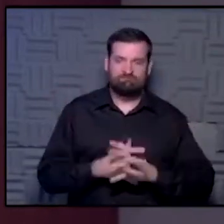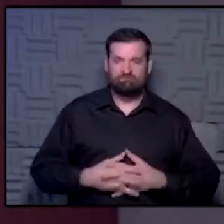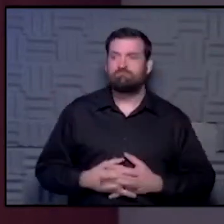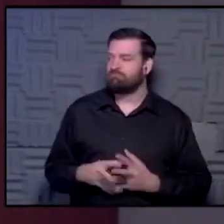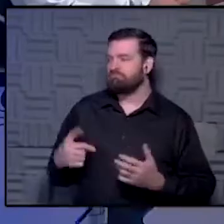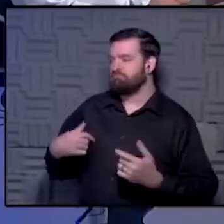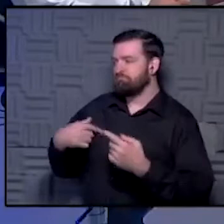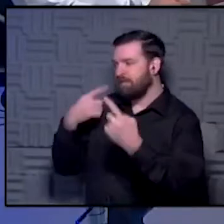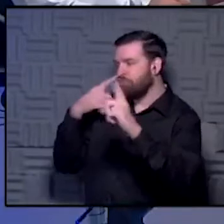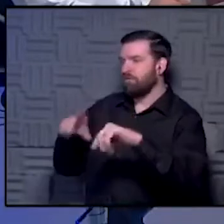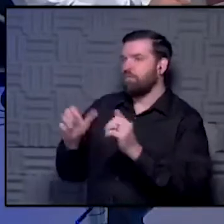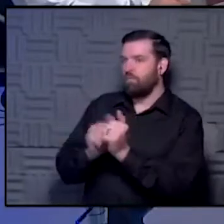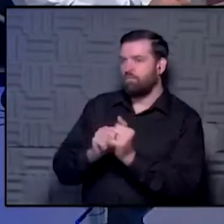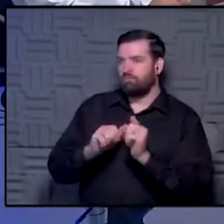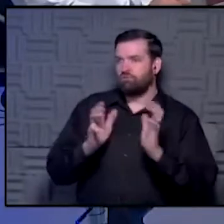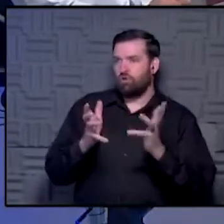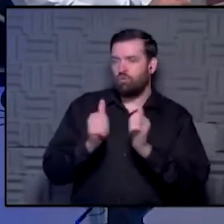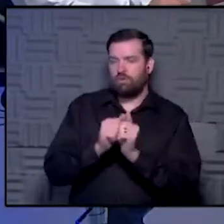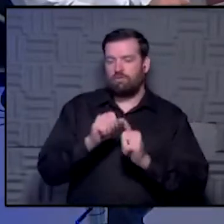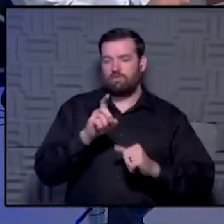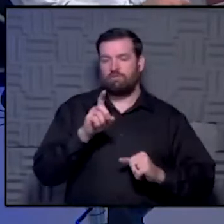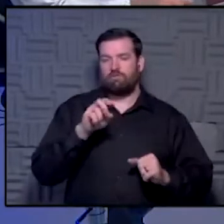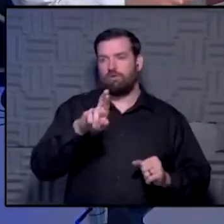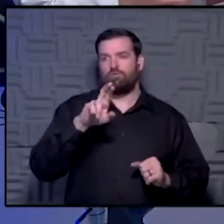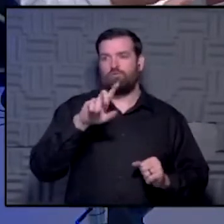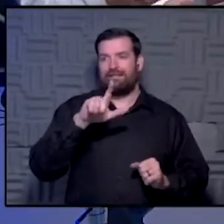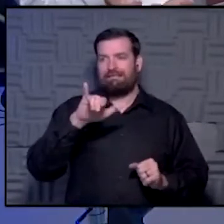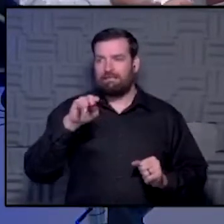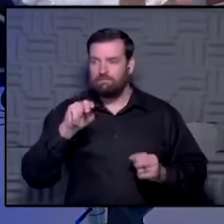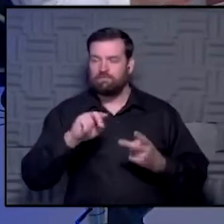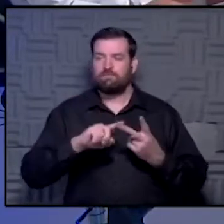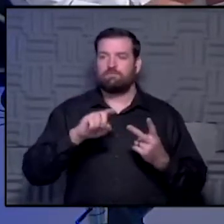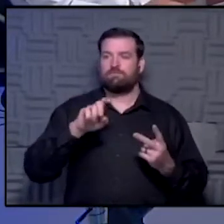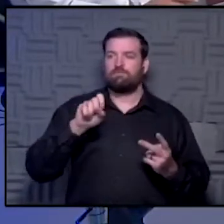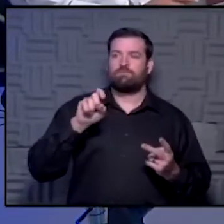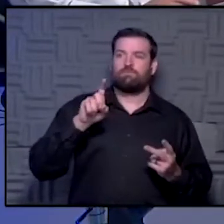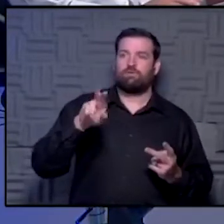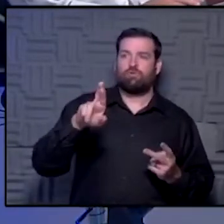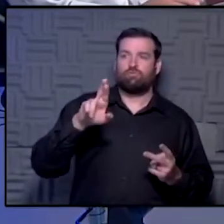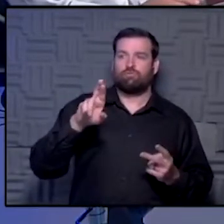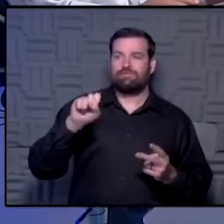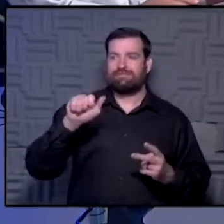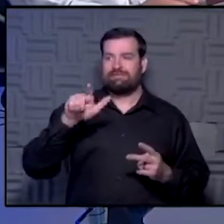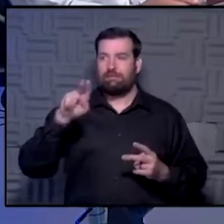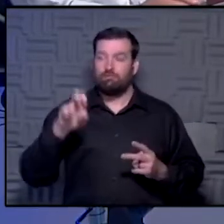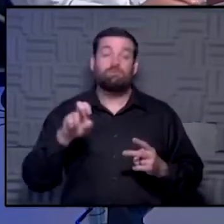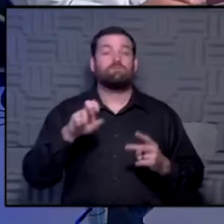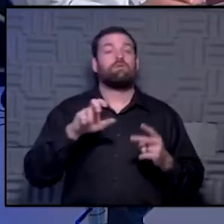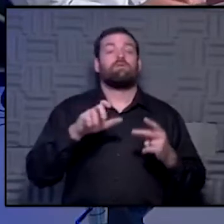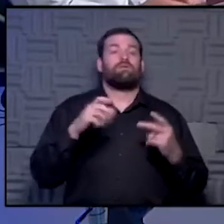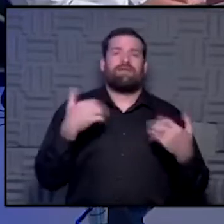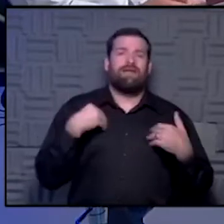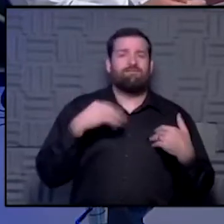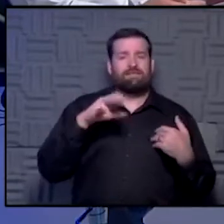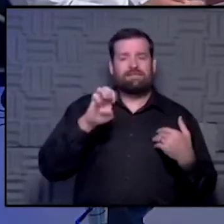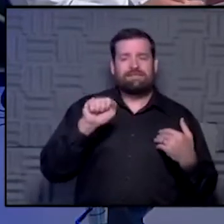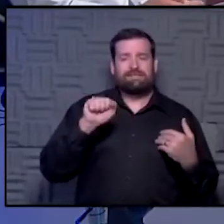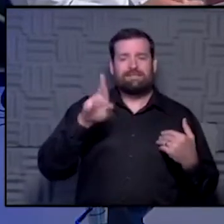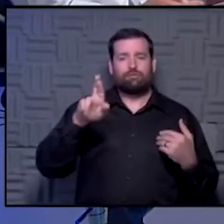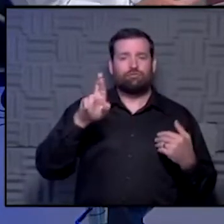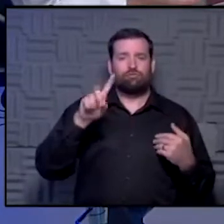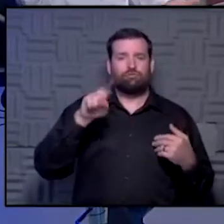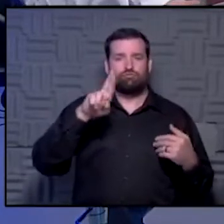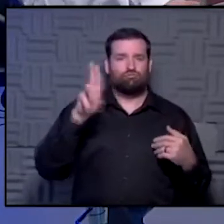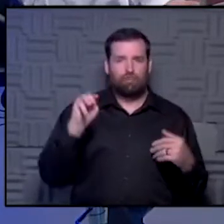I would agree. I'll talk with Dr. Sale and Dr. Lynn, but for the most part, you're going to have that barrier protection of the tympanic membrane, the eardrum anyways. Really, it's going to be the